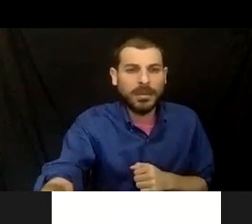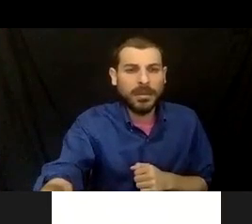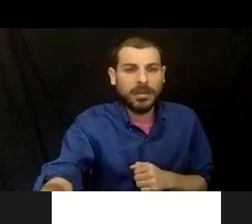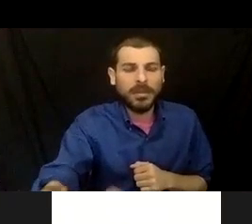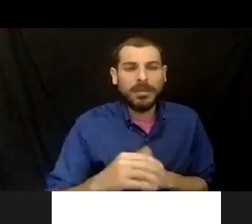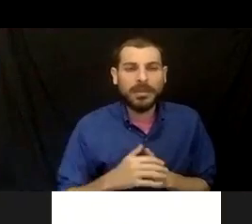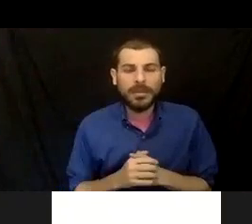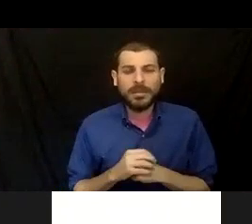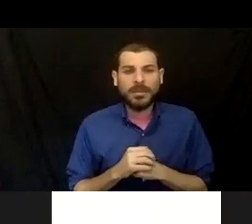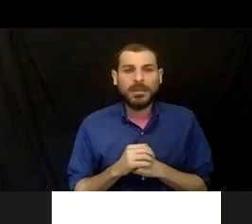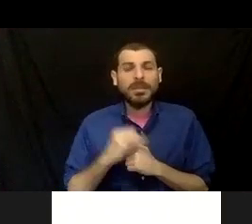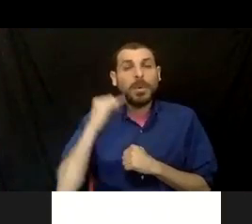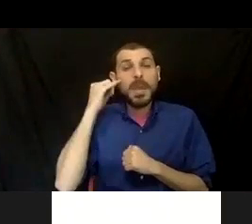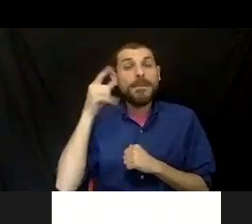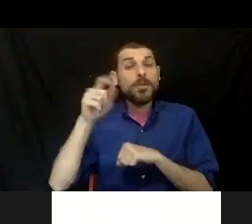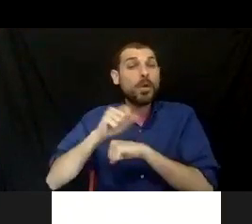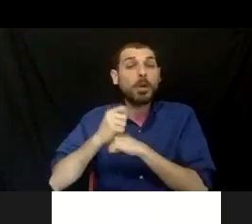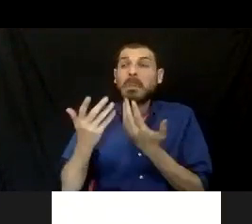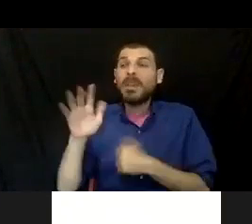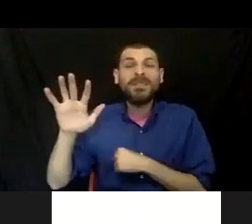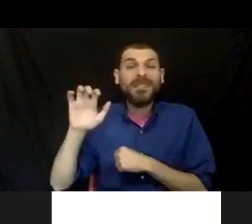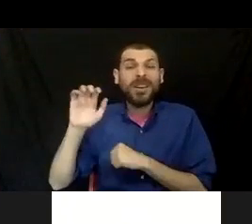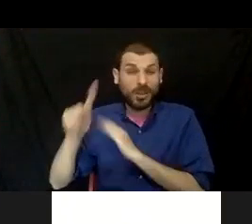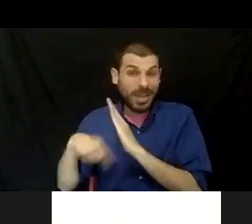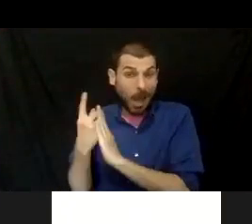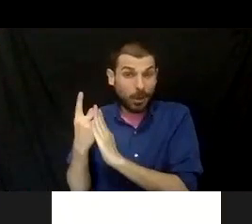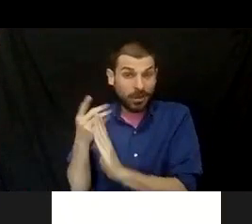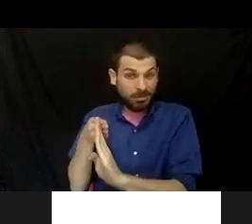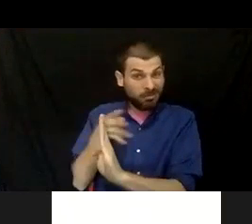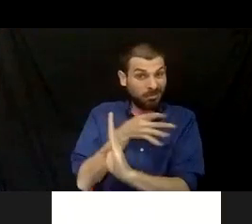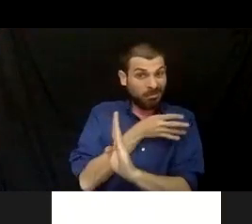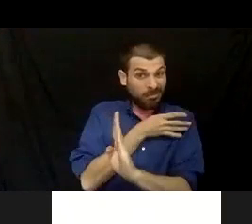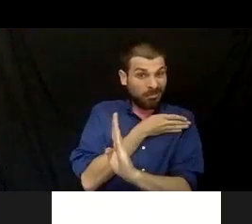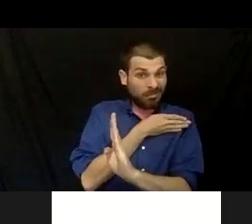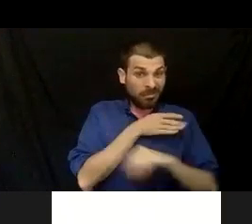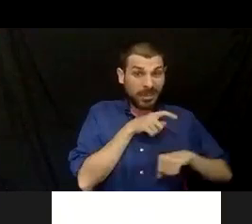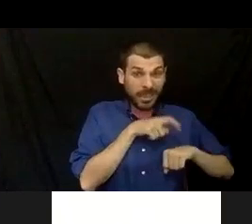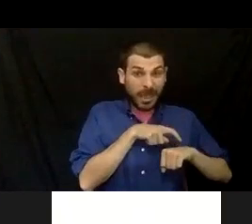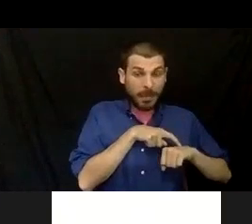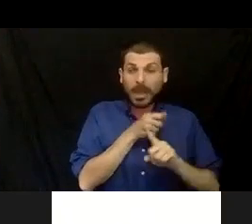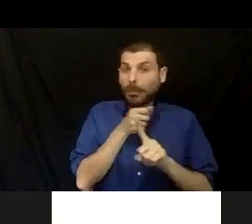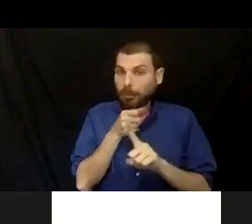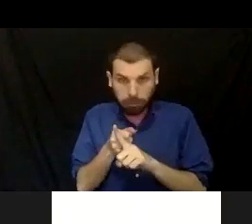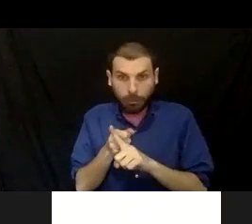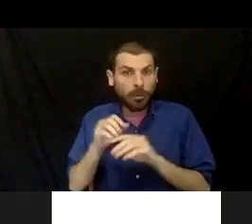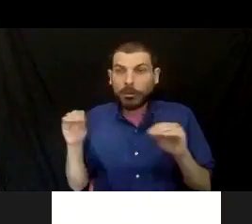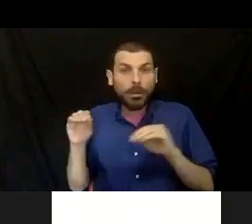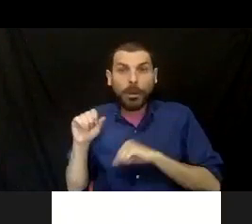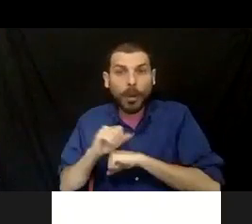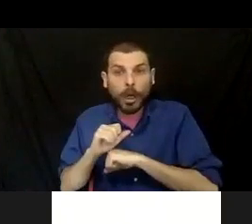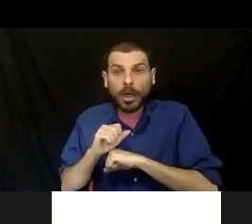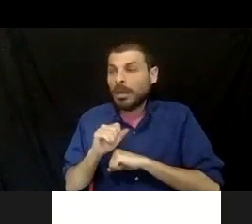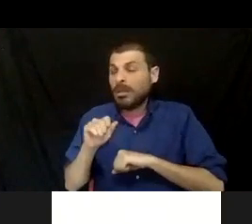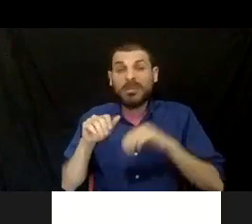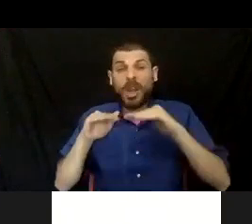hours worked, for those 500 hours worked in that base year, and you're no longer employed, that is a way to become